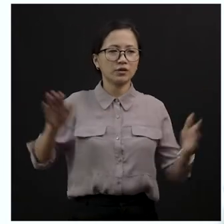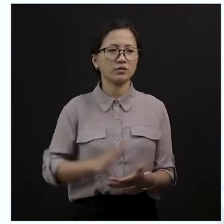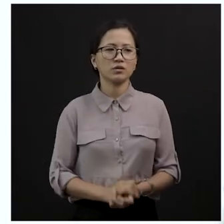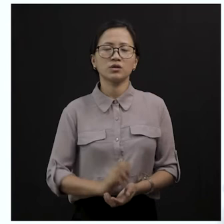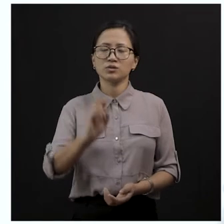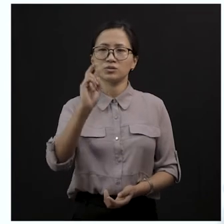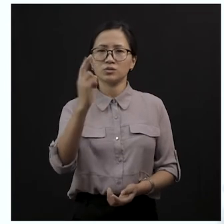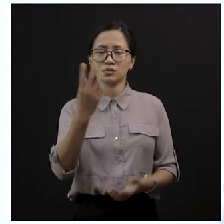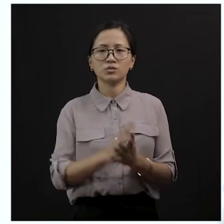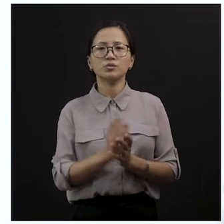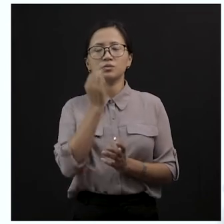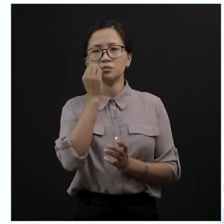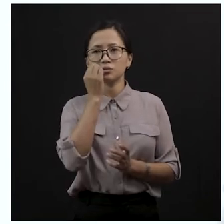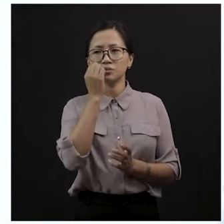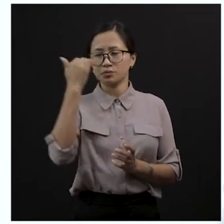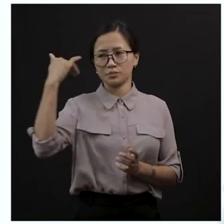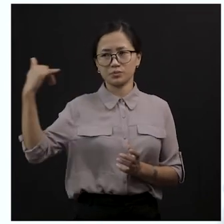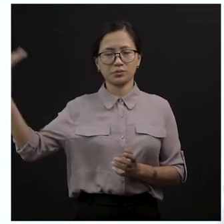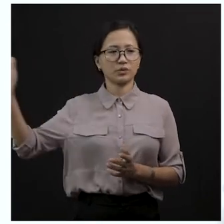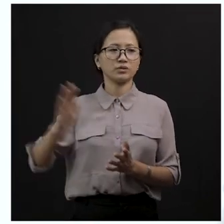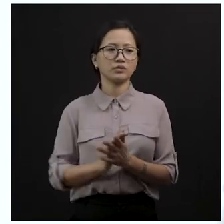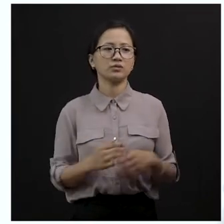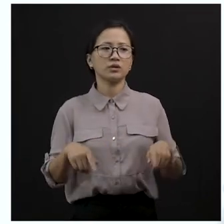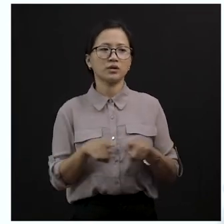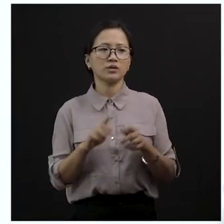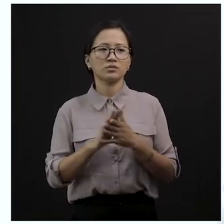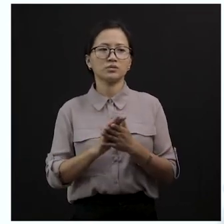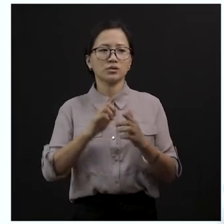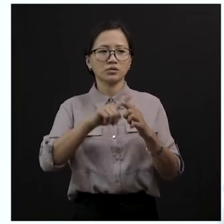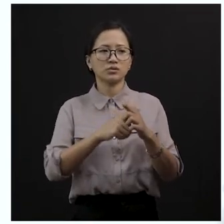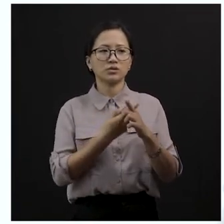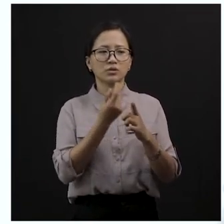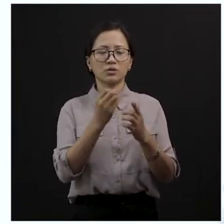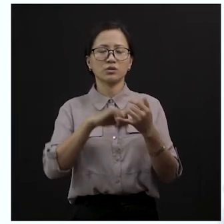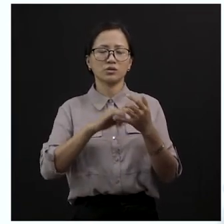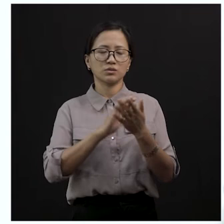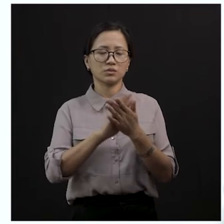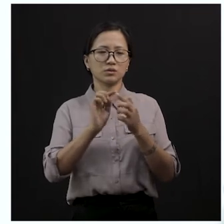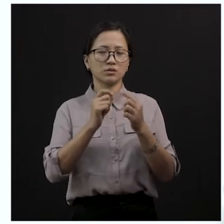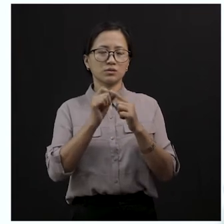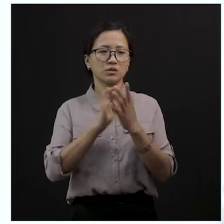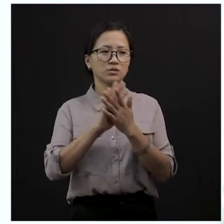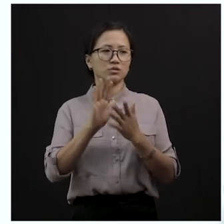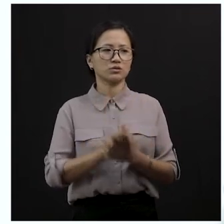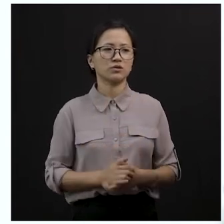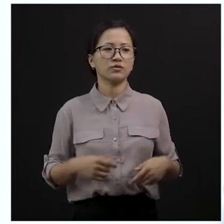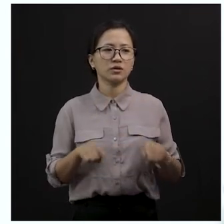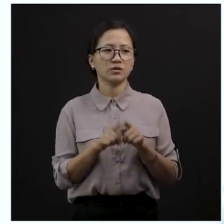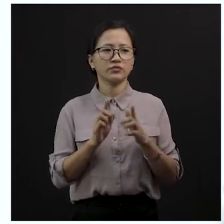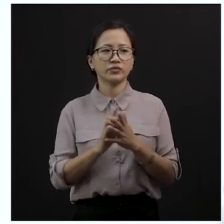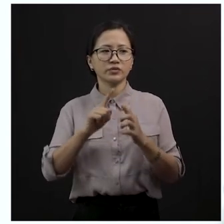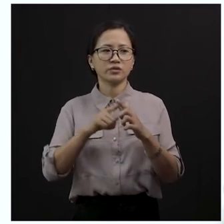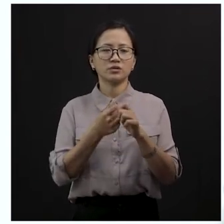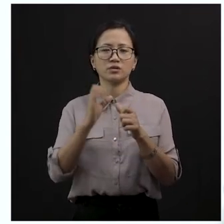the two brothers known as Jacques and Joseph Montgolfier, these are two brothers, okay? The